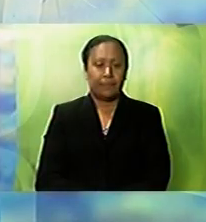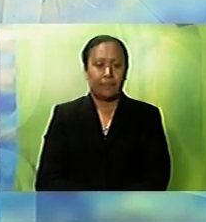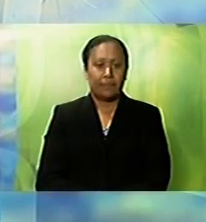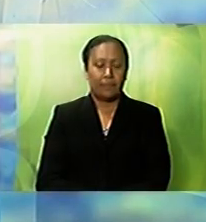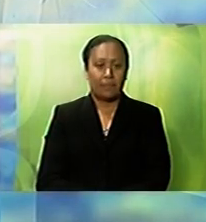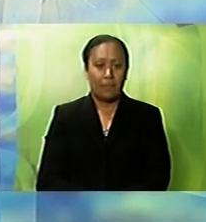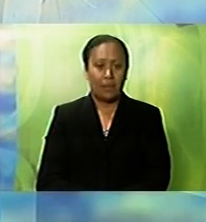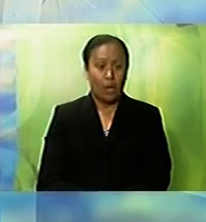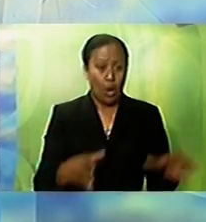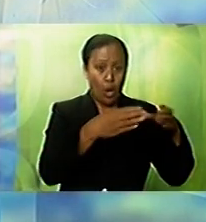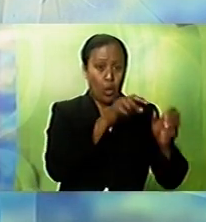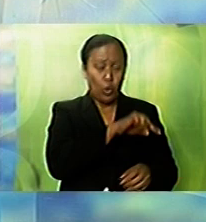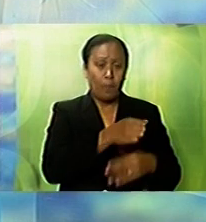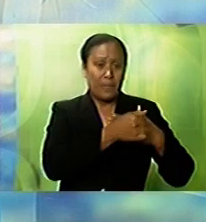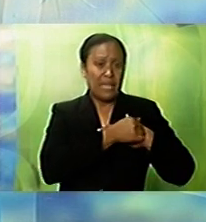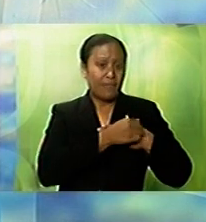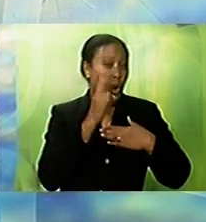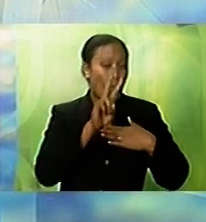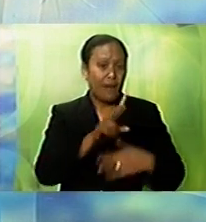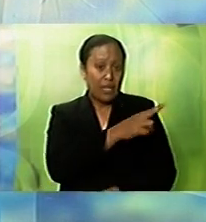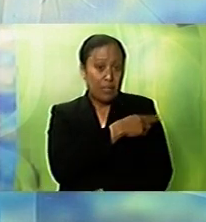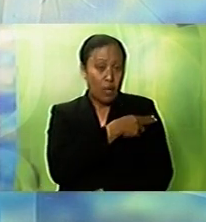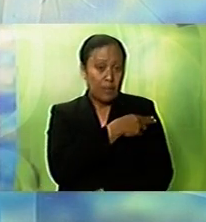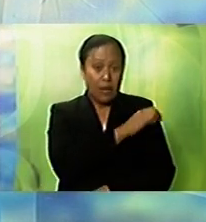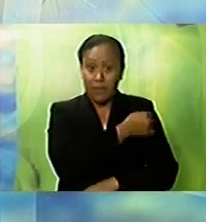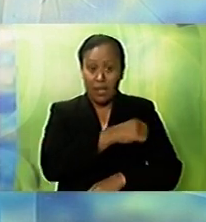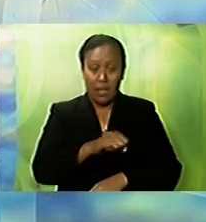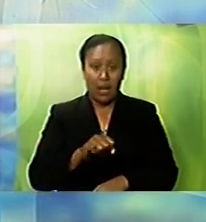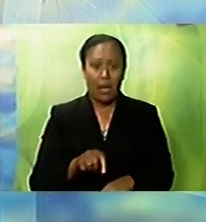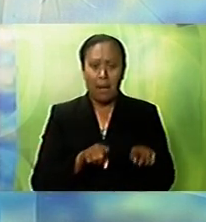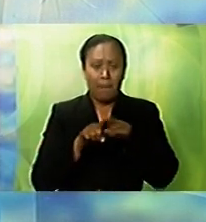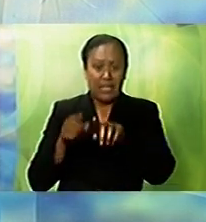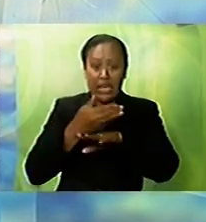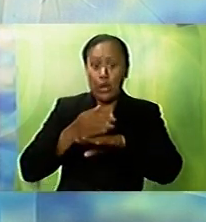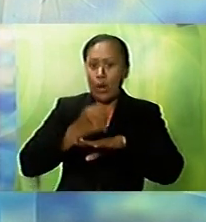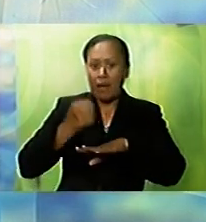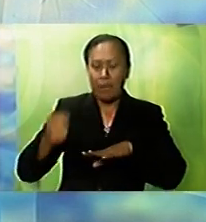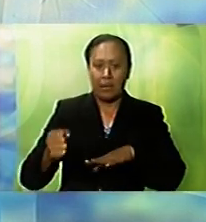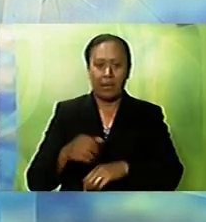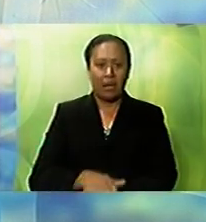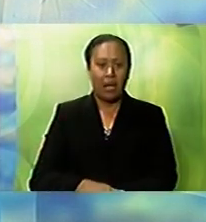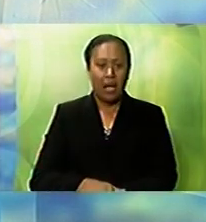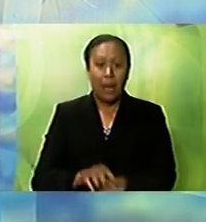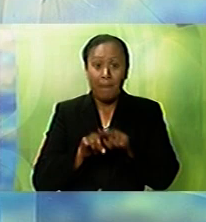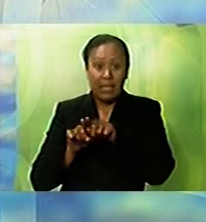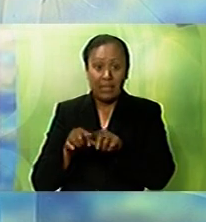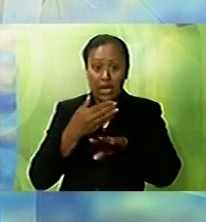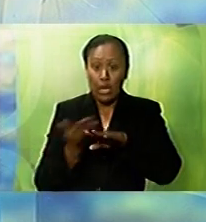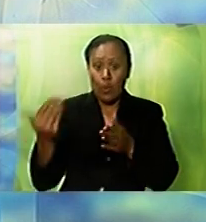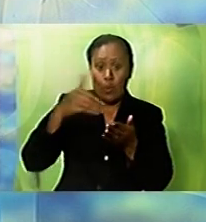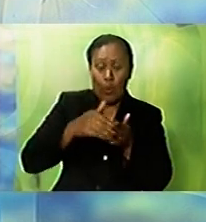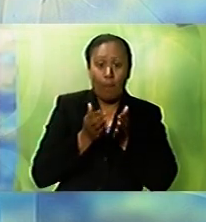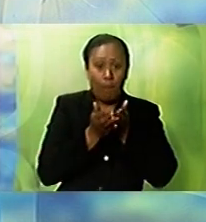The Maritime Safety Authority of Fiji, or MISEF, is government's new maritime regulator and registrar of vessels and